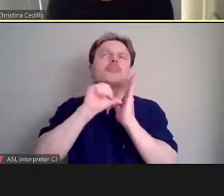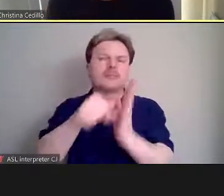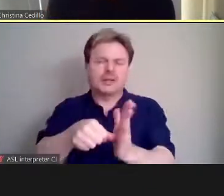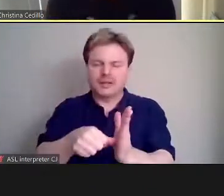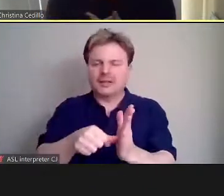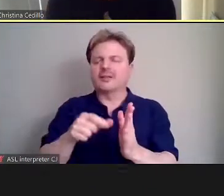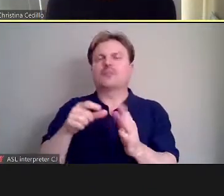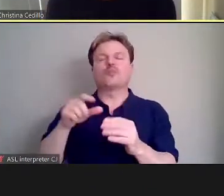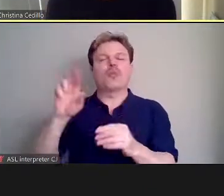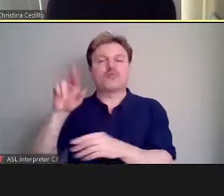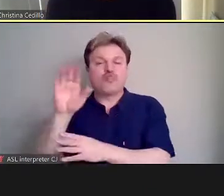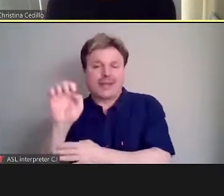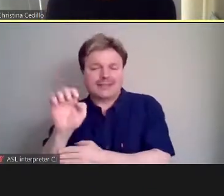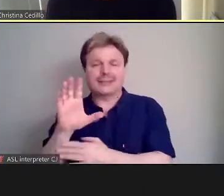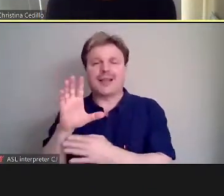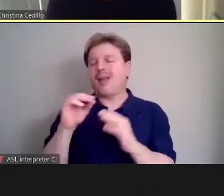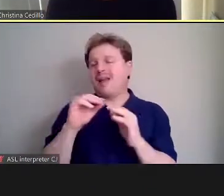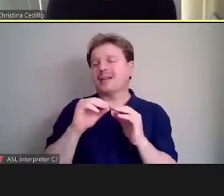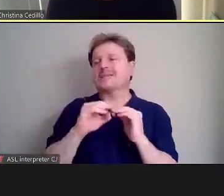disability.